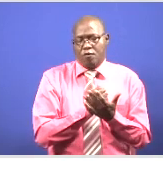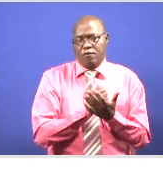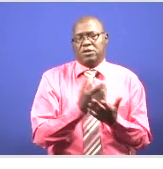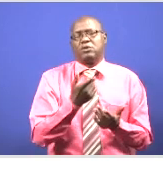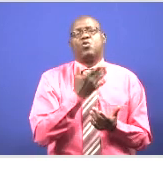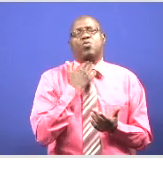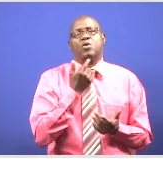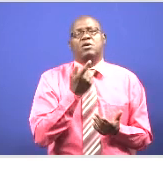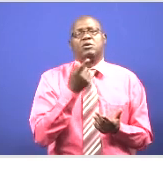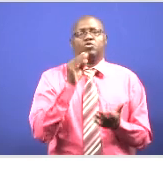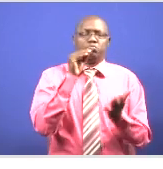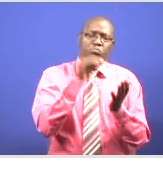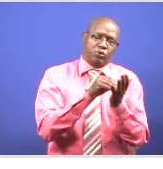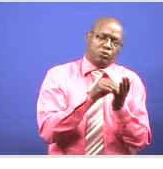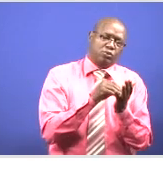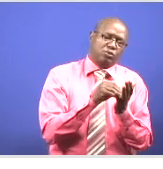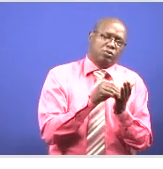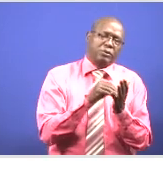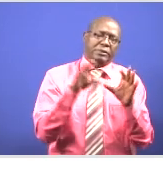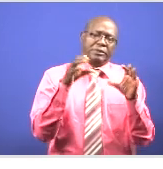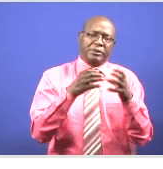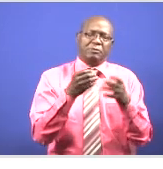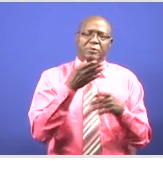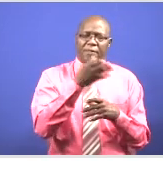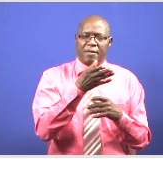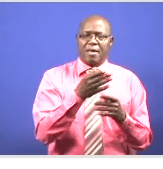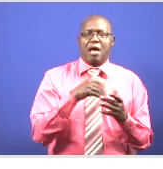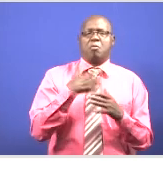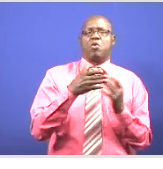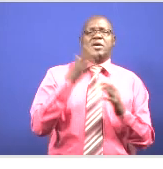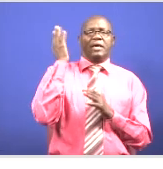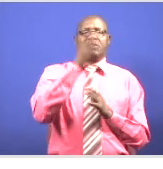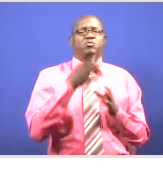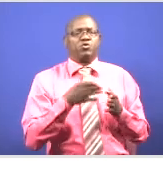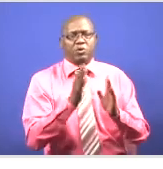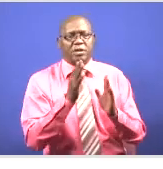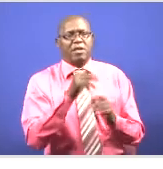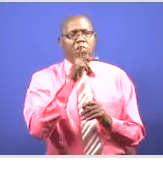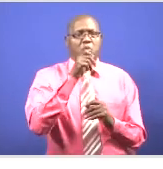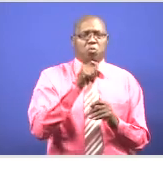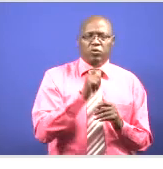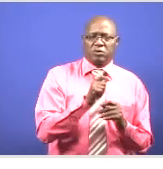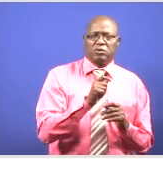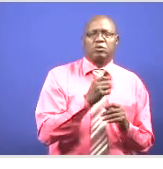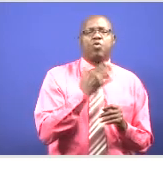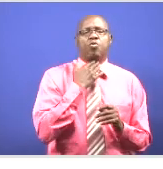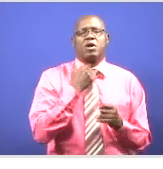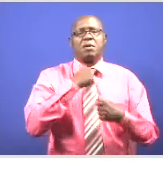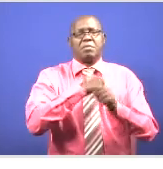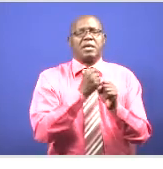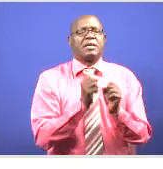put... the deal that was there about the expressway and the port, you know, we want to make it public,